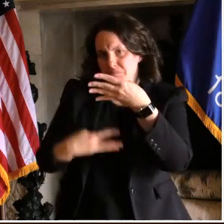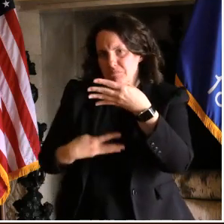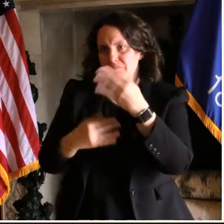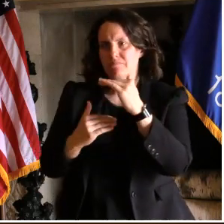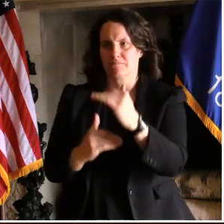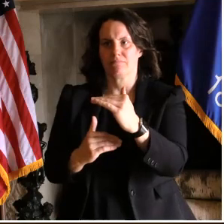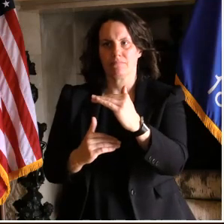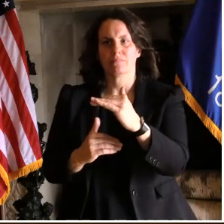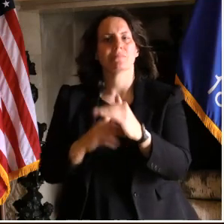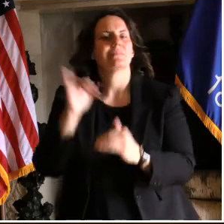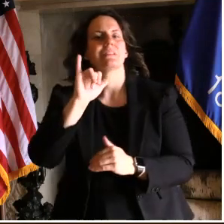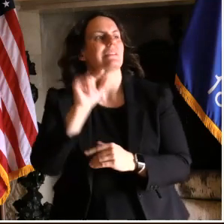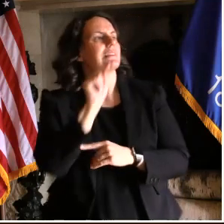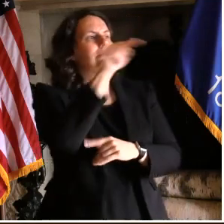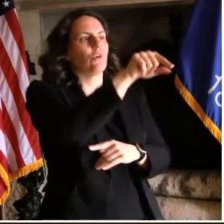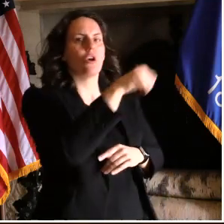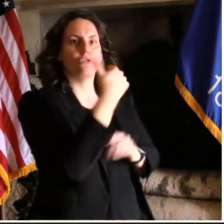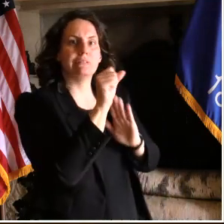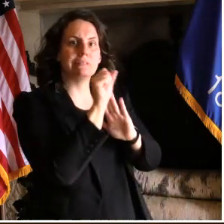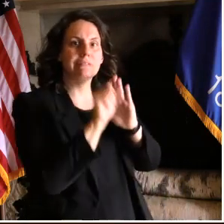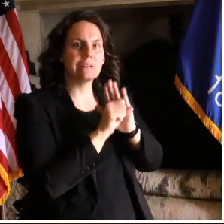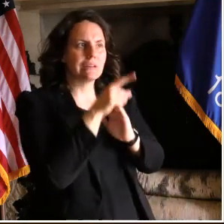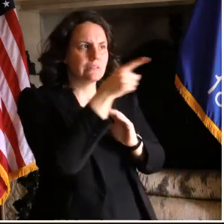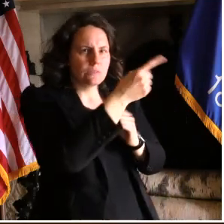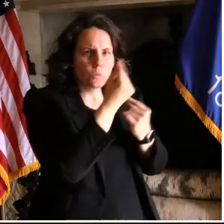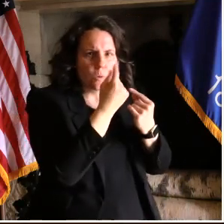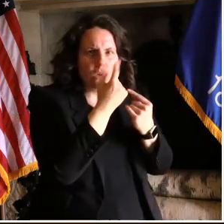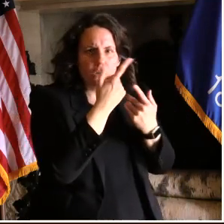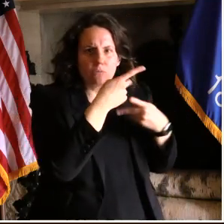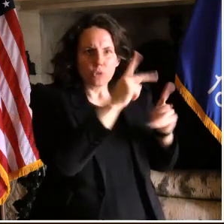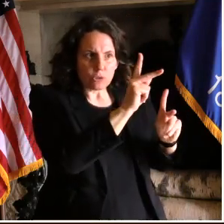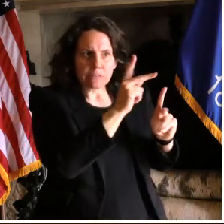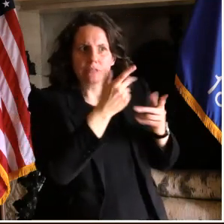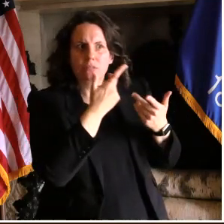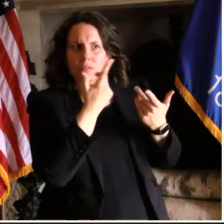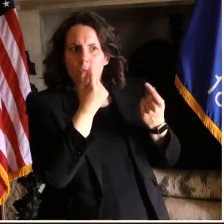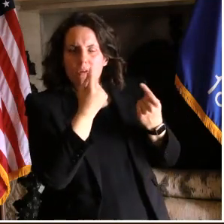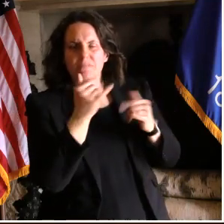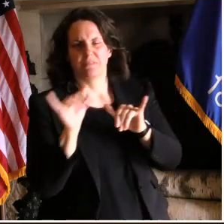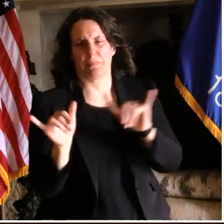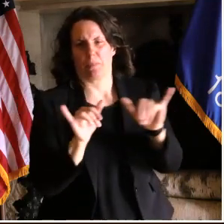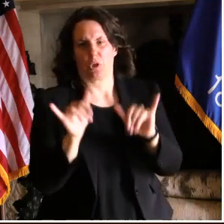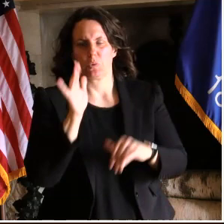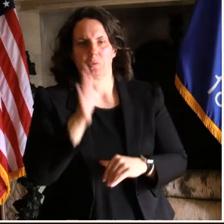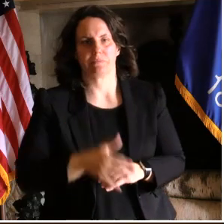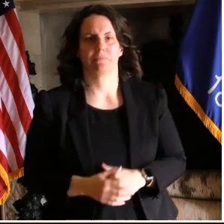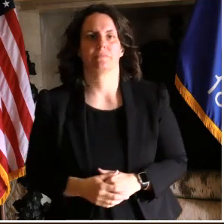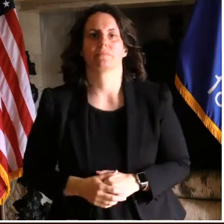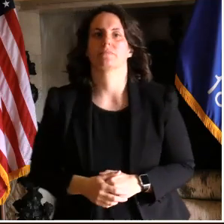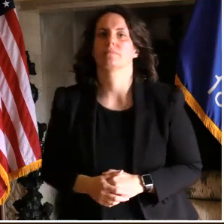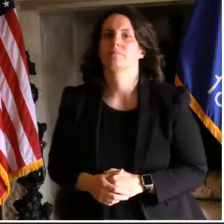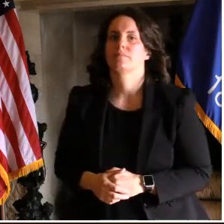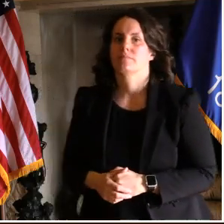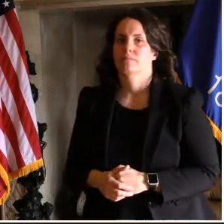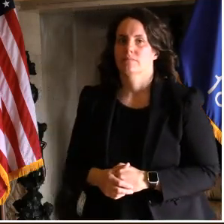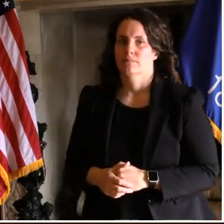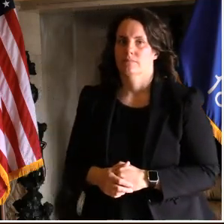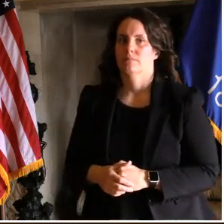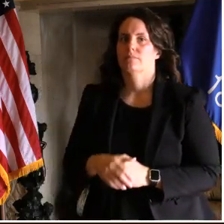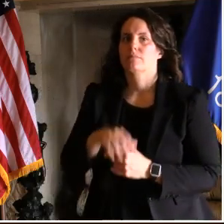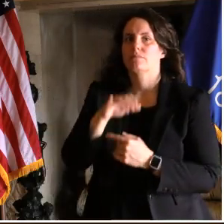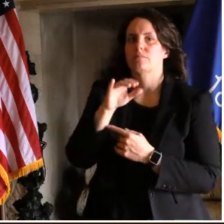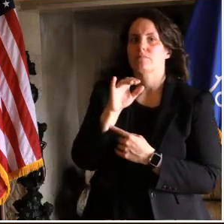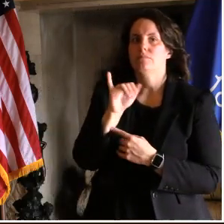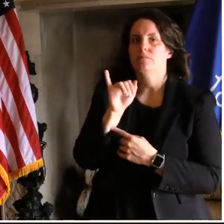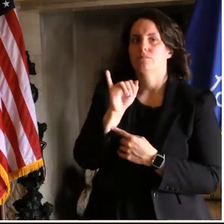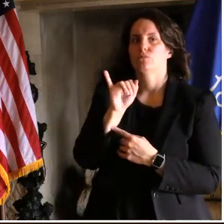including neighboring states. Thank you, Brendan. And a reminder, we'll have more details about Safer at Home released tomorrow. To Andy now